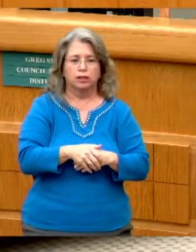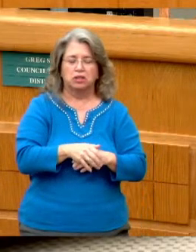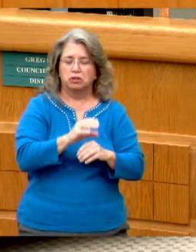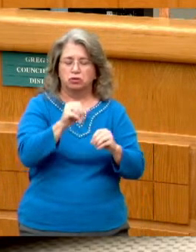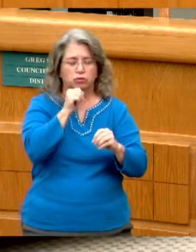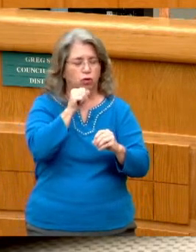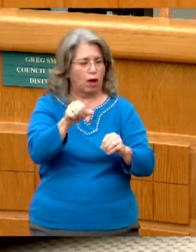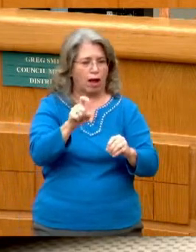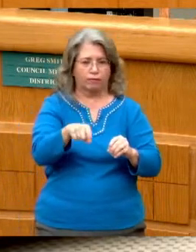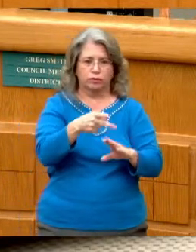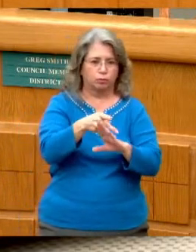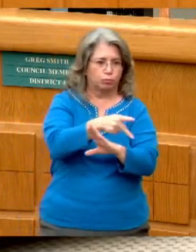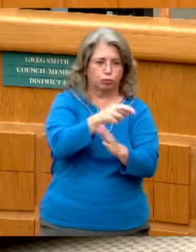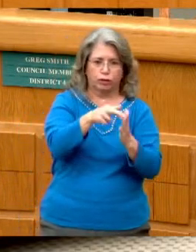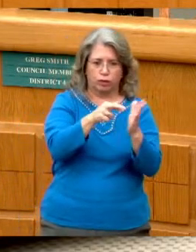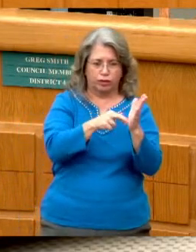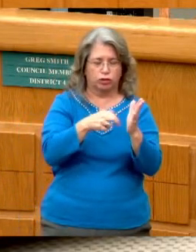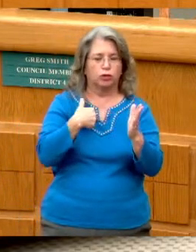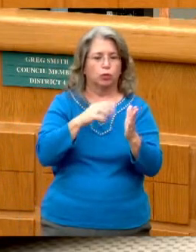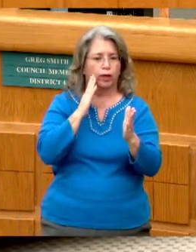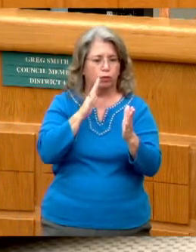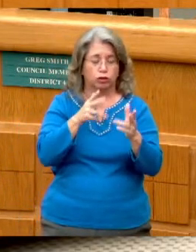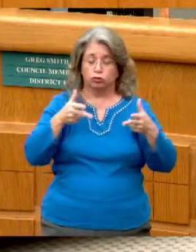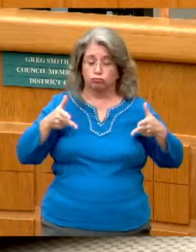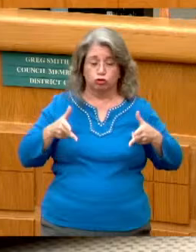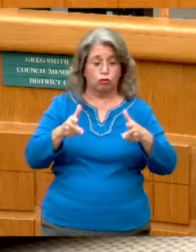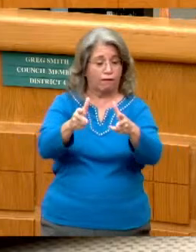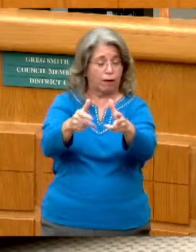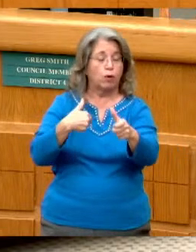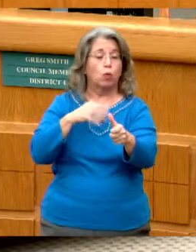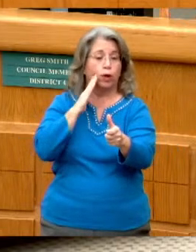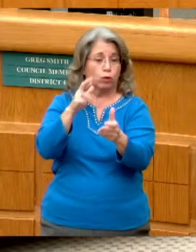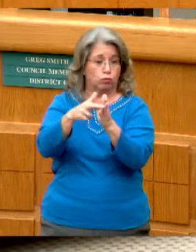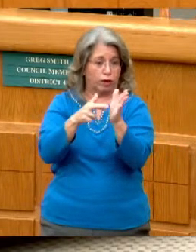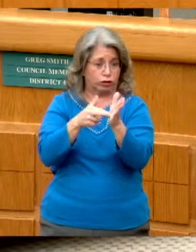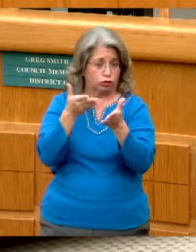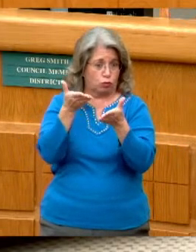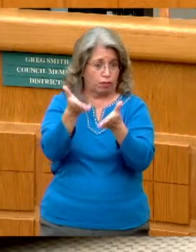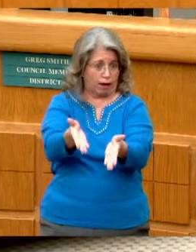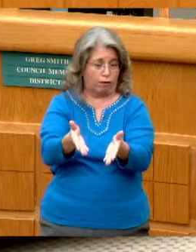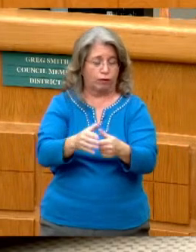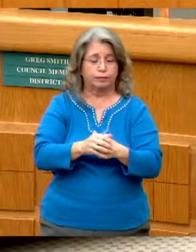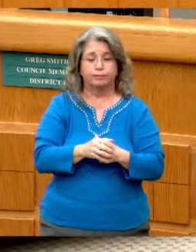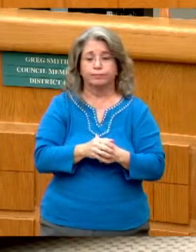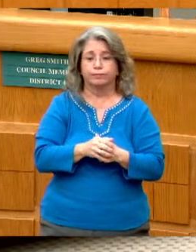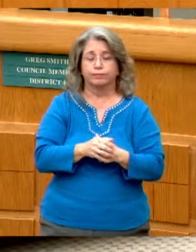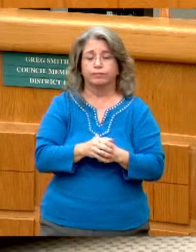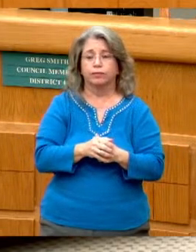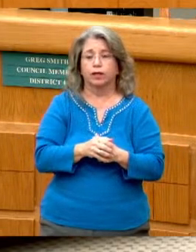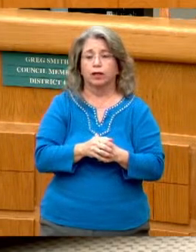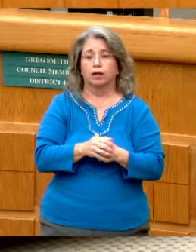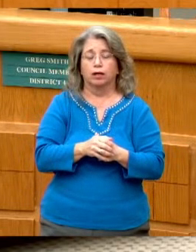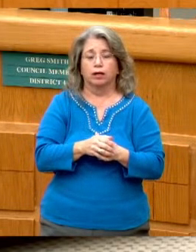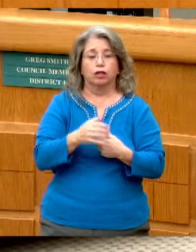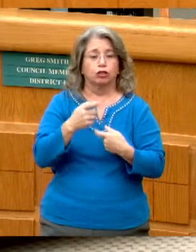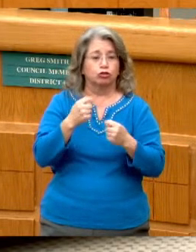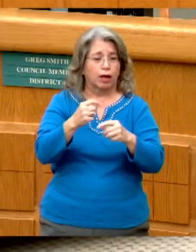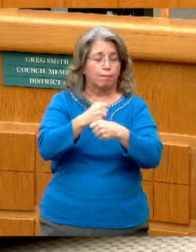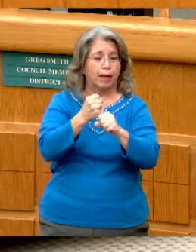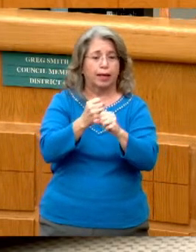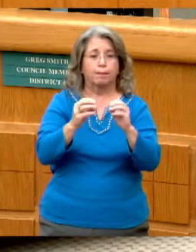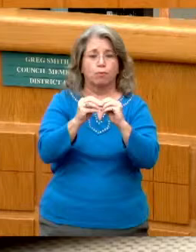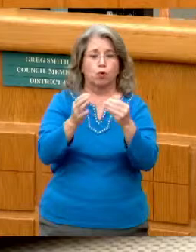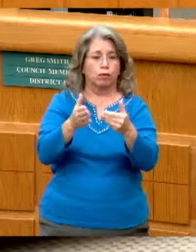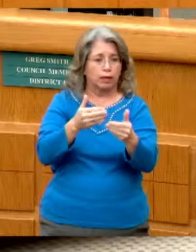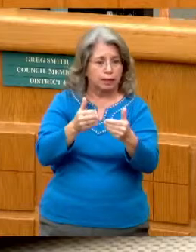site. We are making things more convenient and friendly during the wait. The wait will not be anywhere